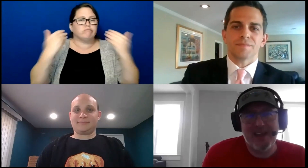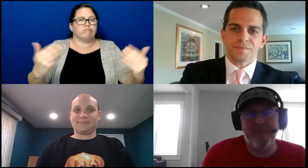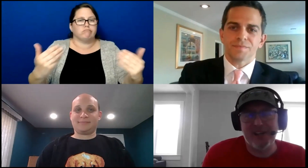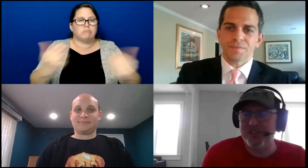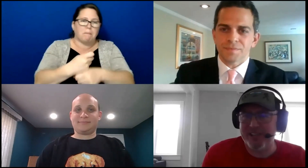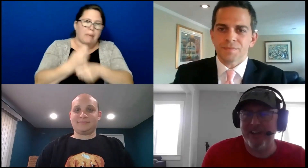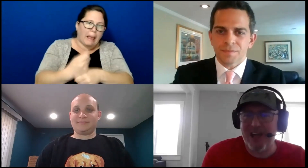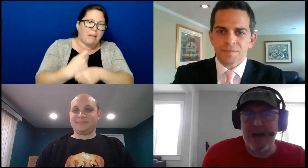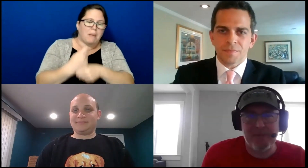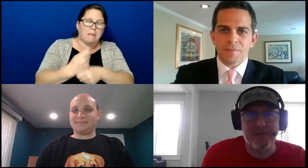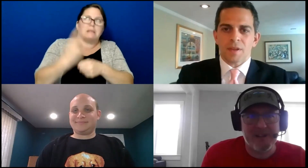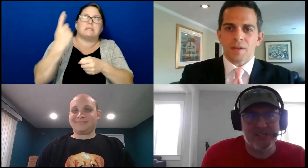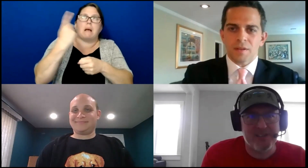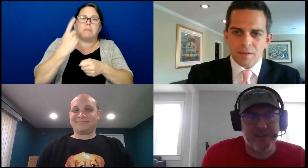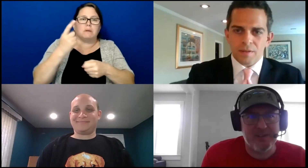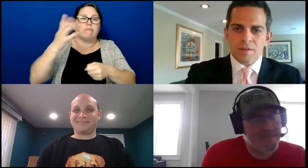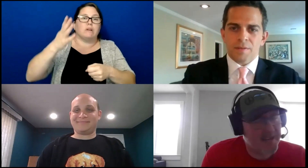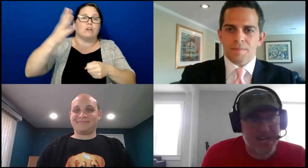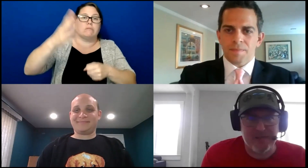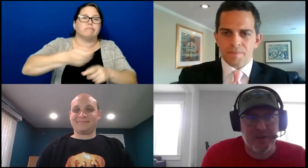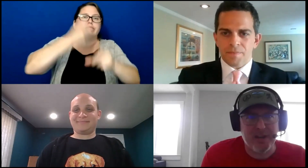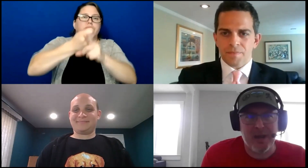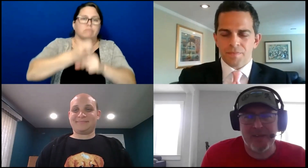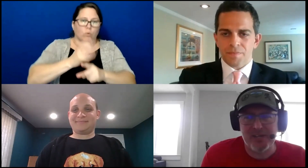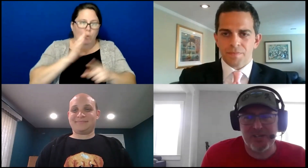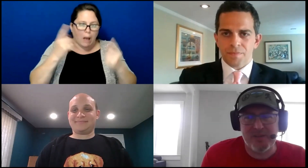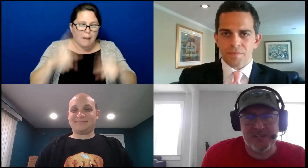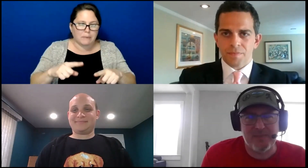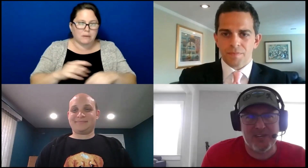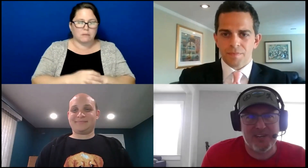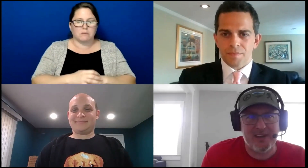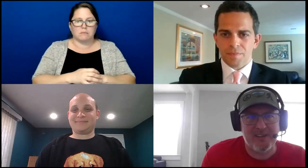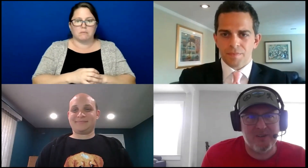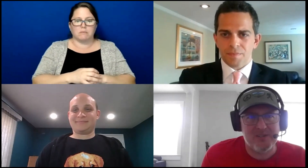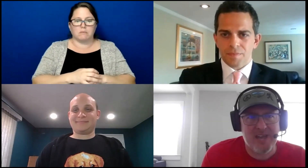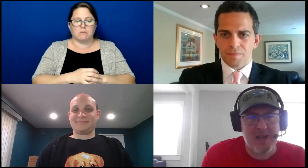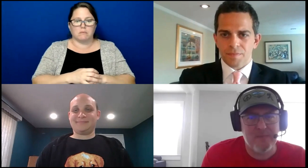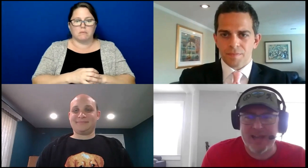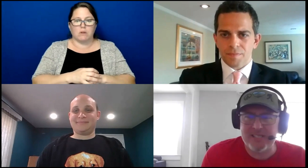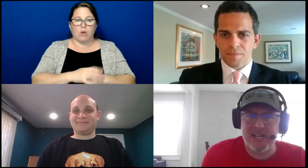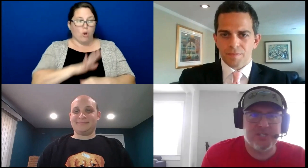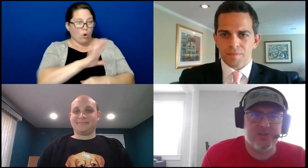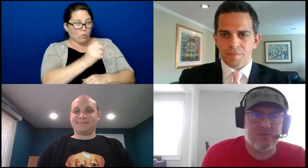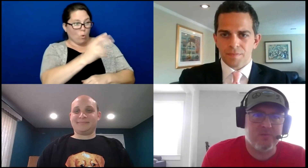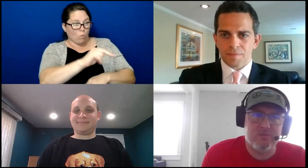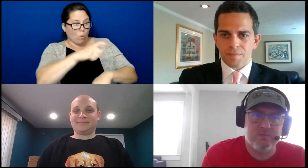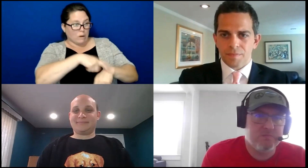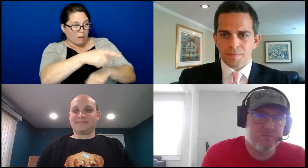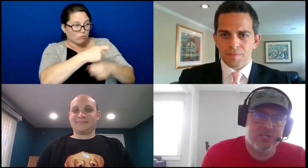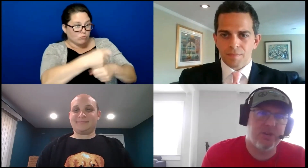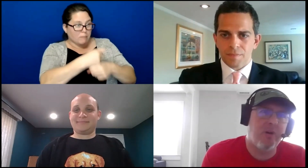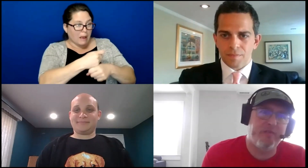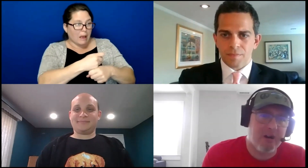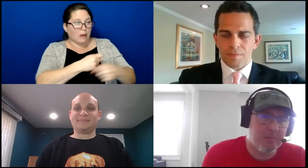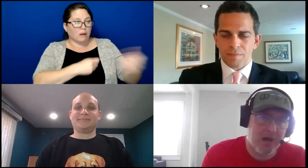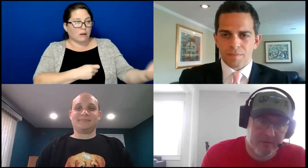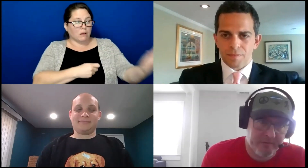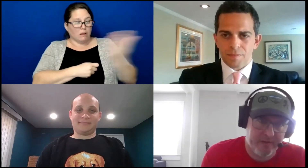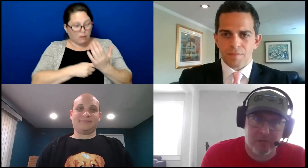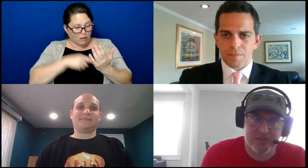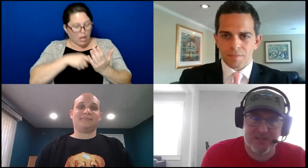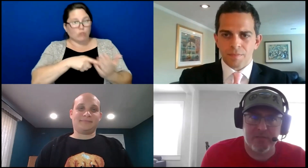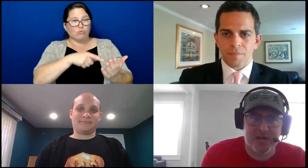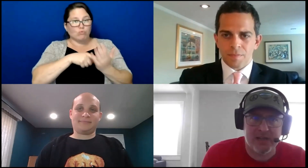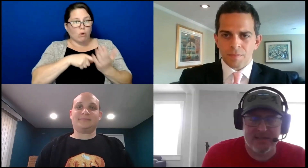And eventually it'll happen. Eventually, if you can come in and show me something you did on your own time, that sets you so far